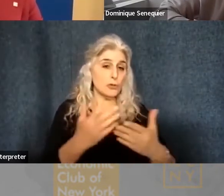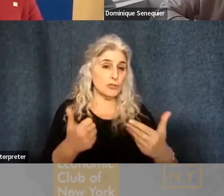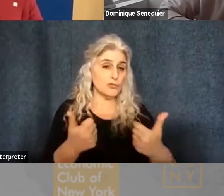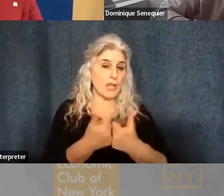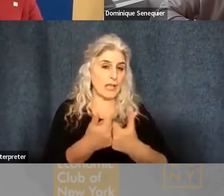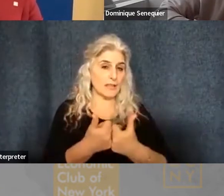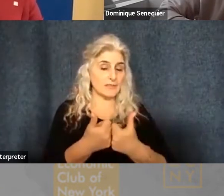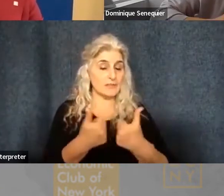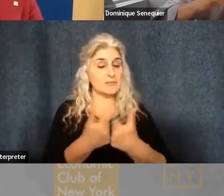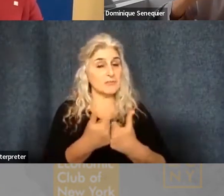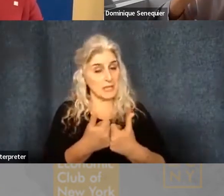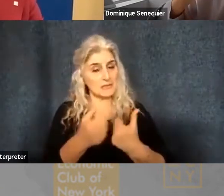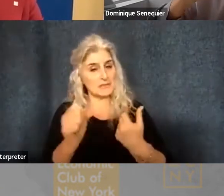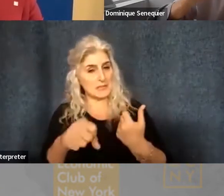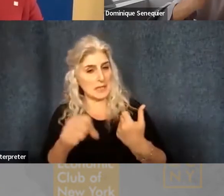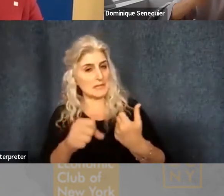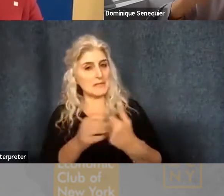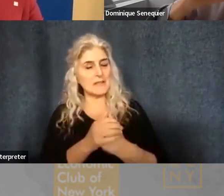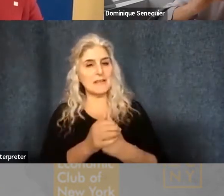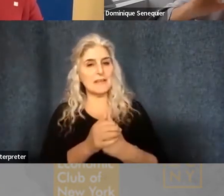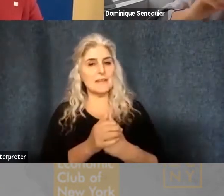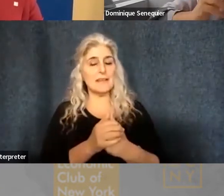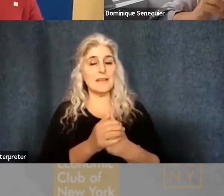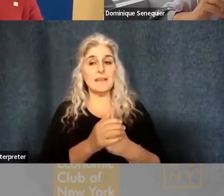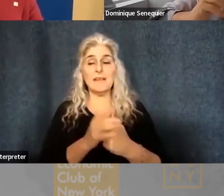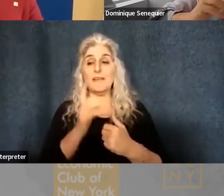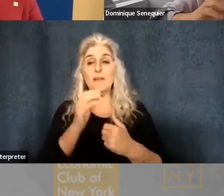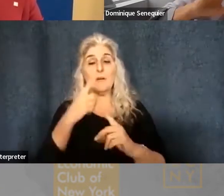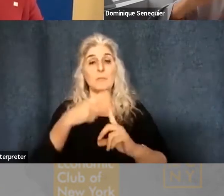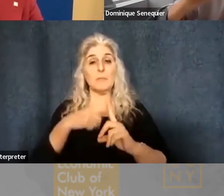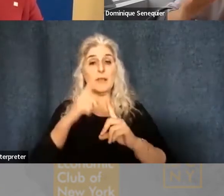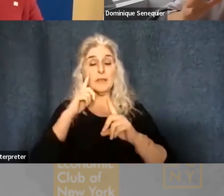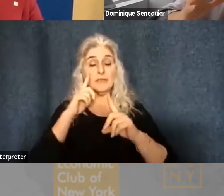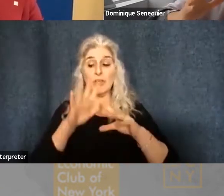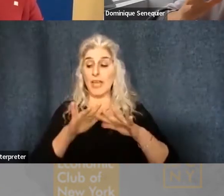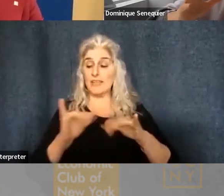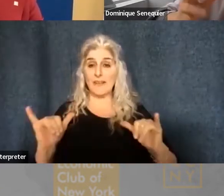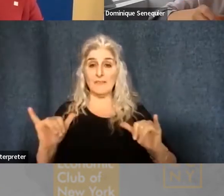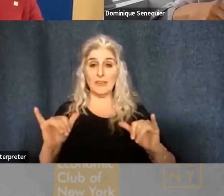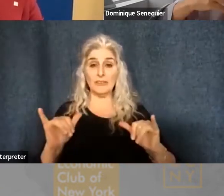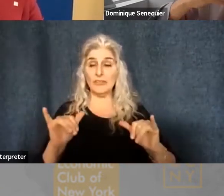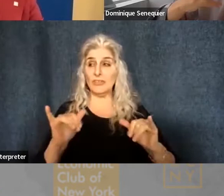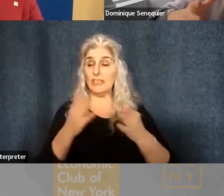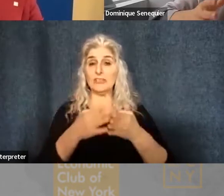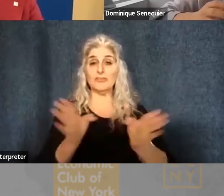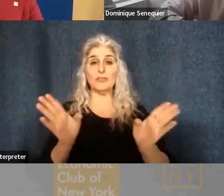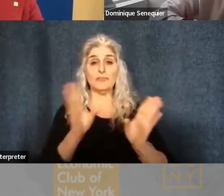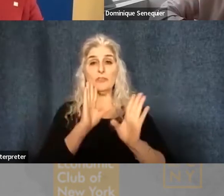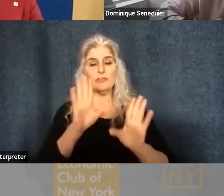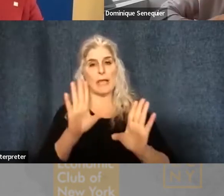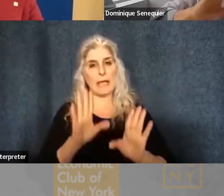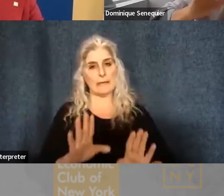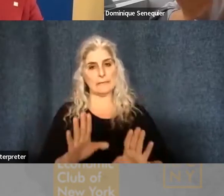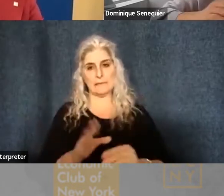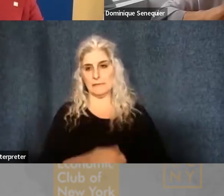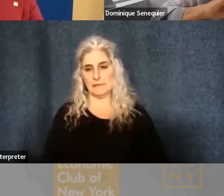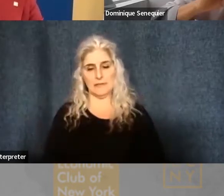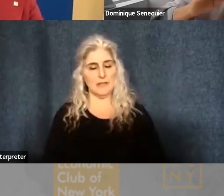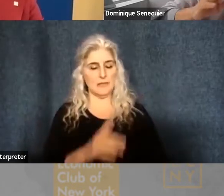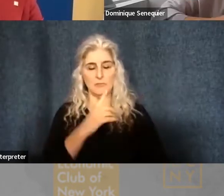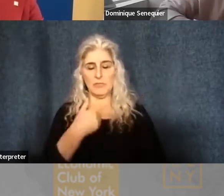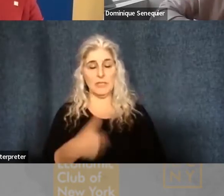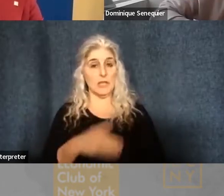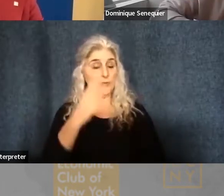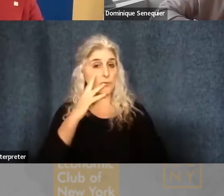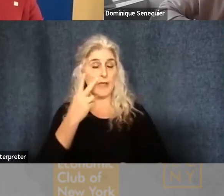because afterwards, the diversity in teams is excellent. The result is much better, much better. I